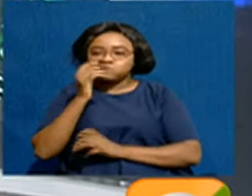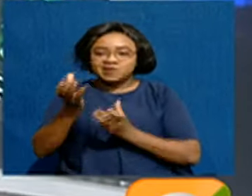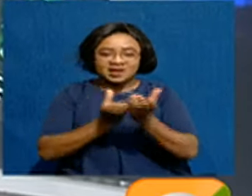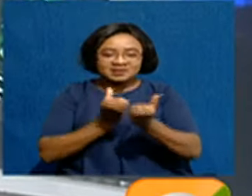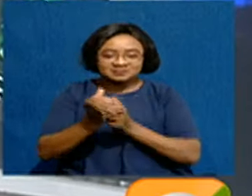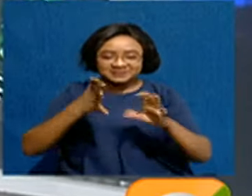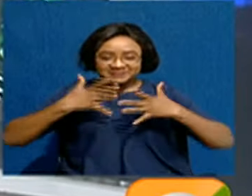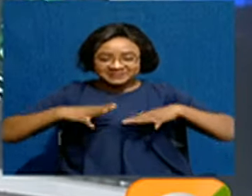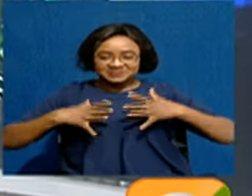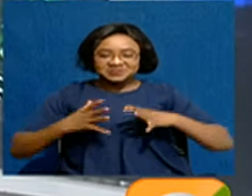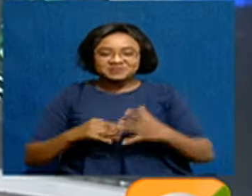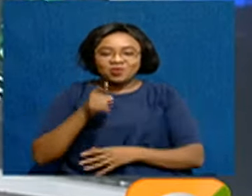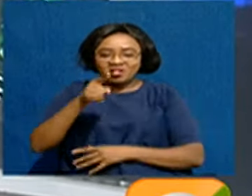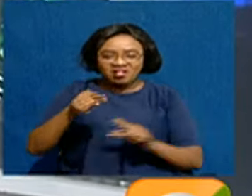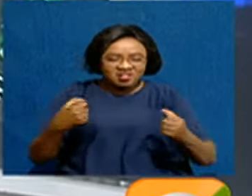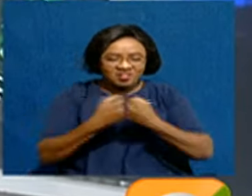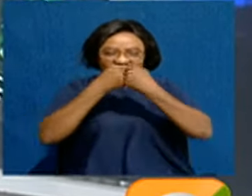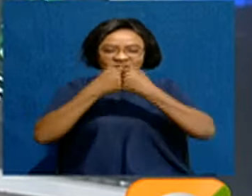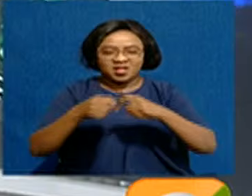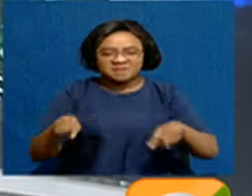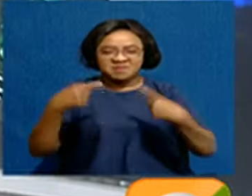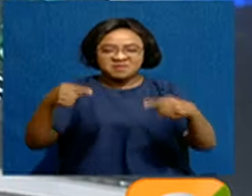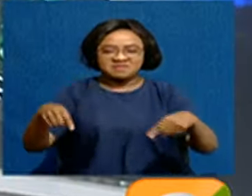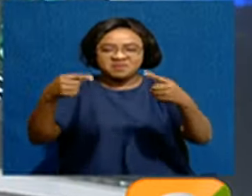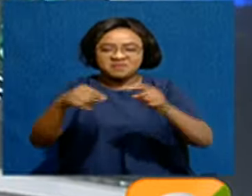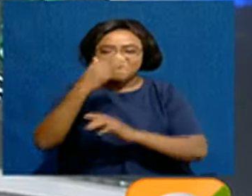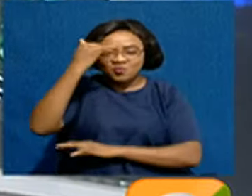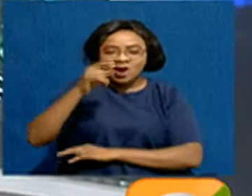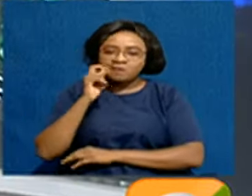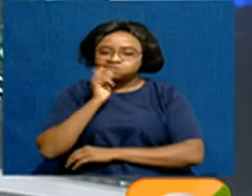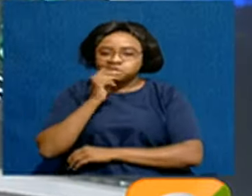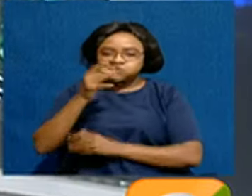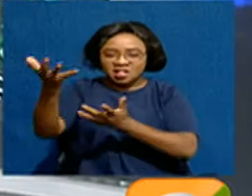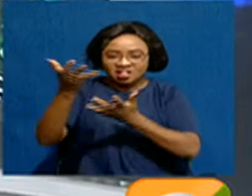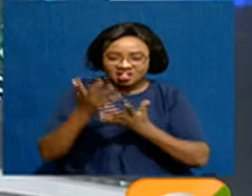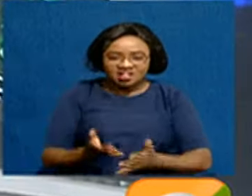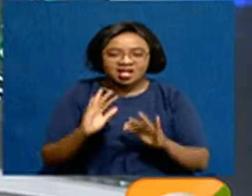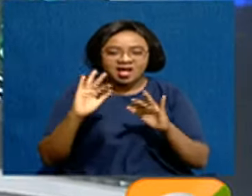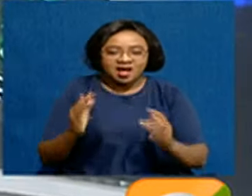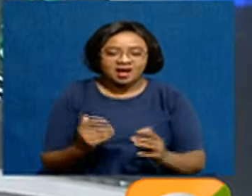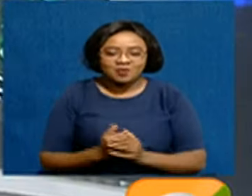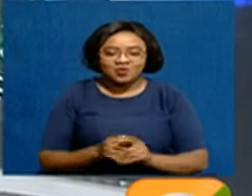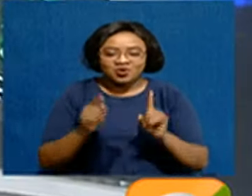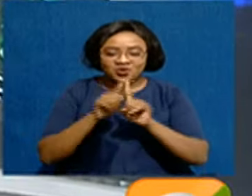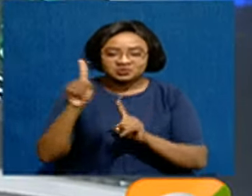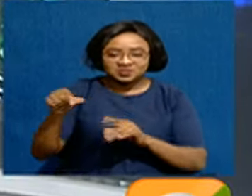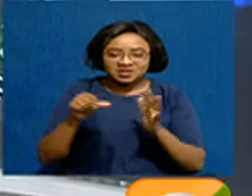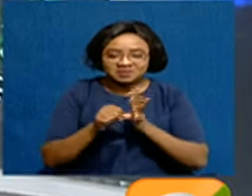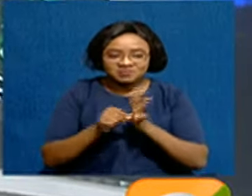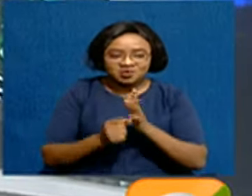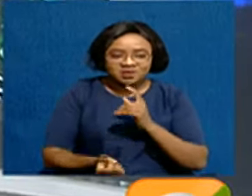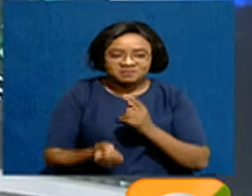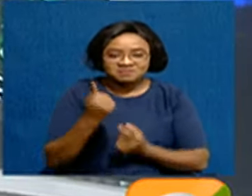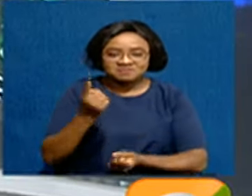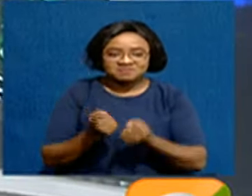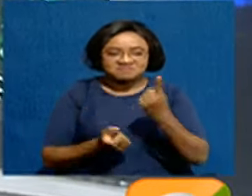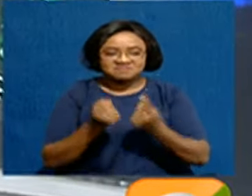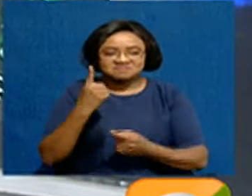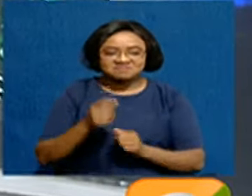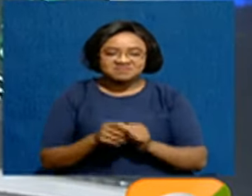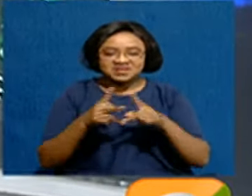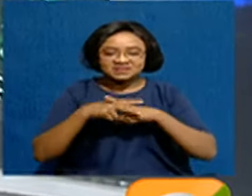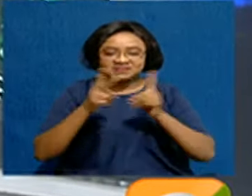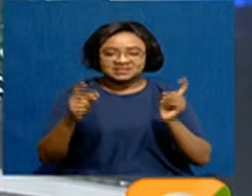county askaris over the transportation of the stimulant into the port city. The standoff that lasted nearly 3 hours began